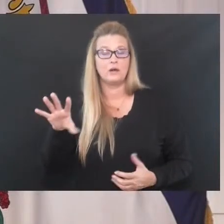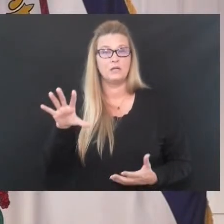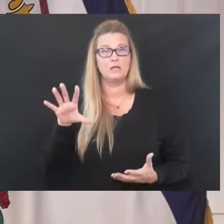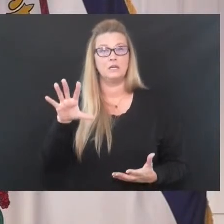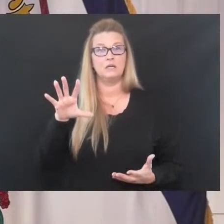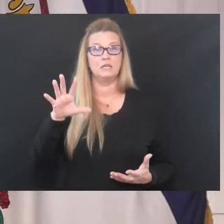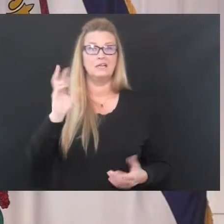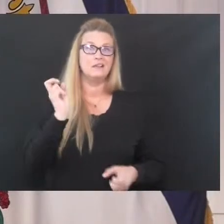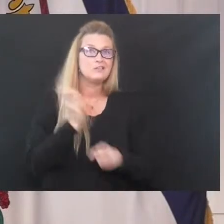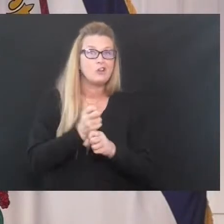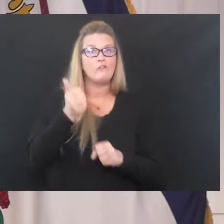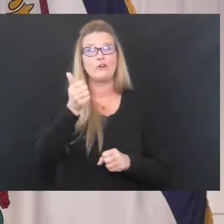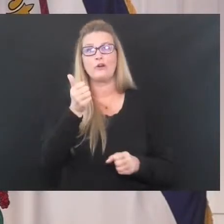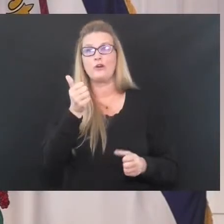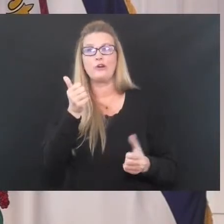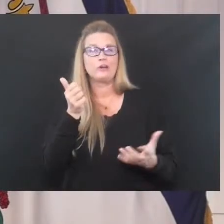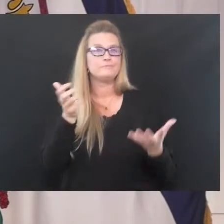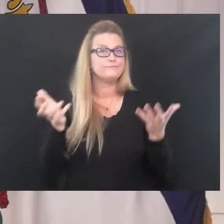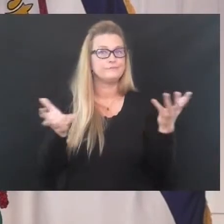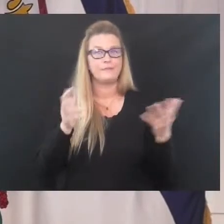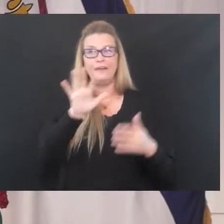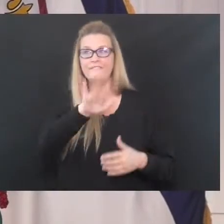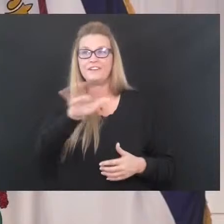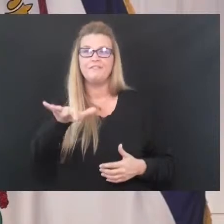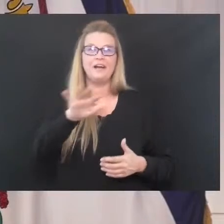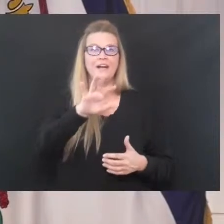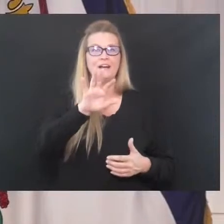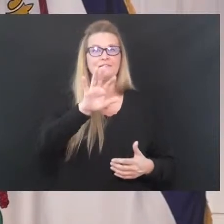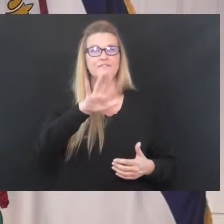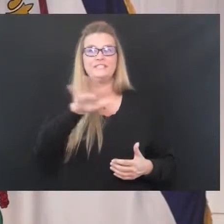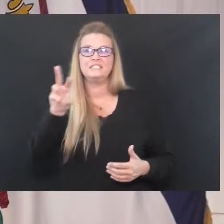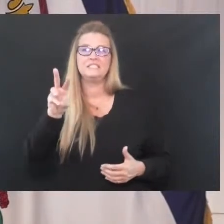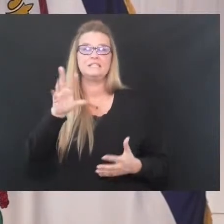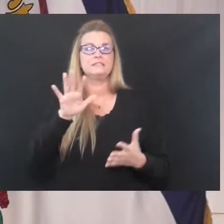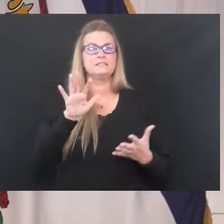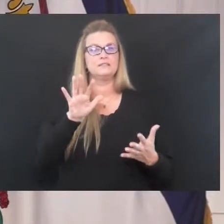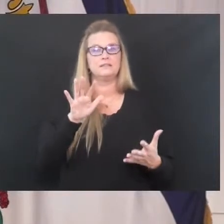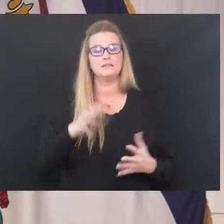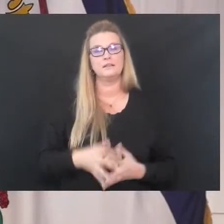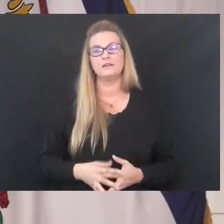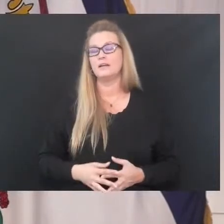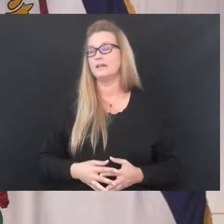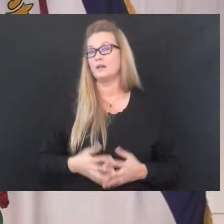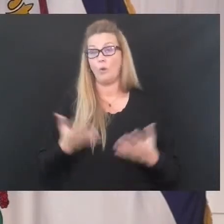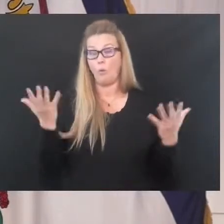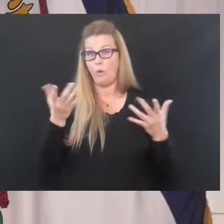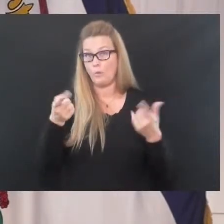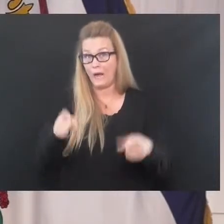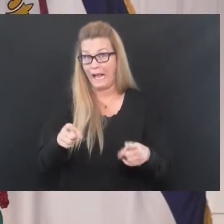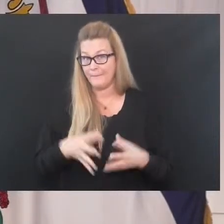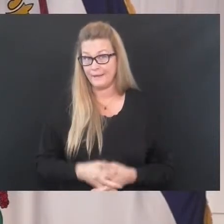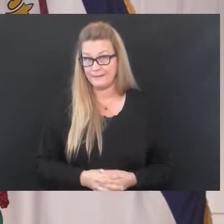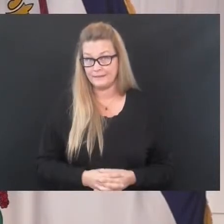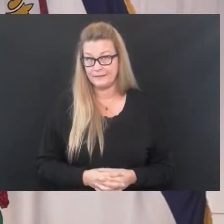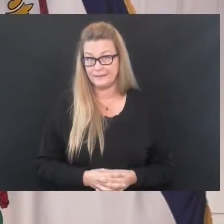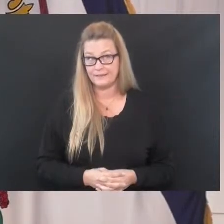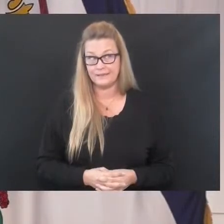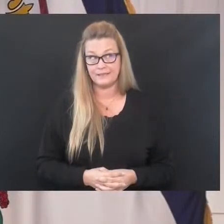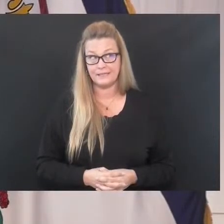it'll be tougher and we'll get to 55 or 6, what's going to happen then